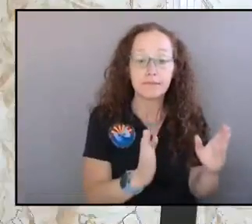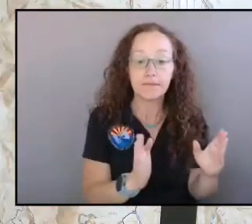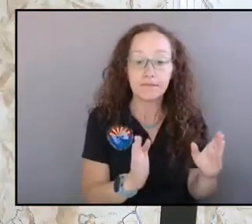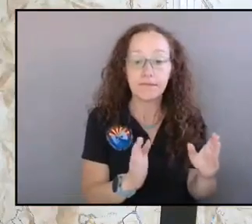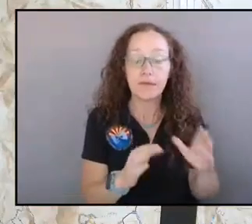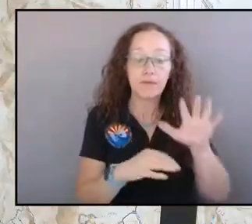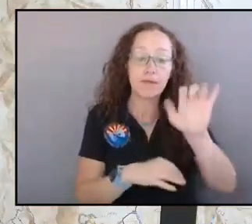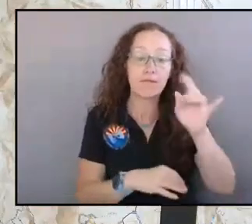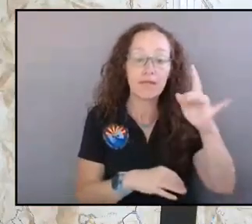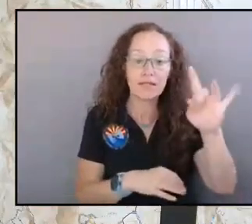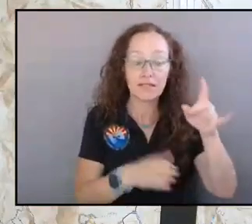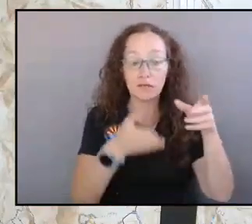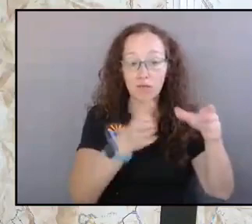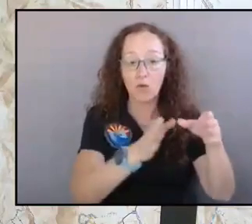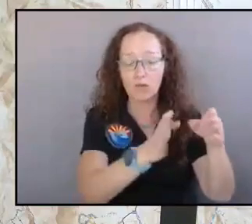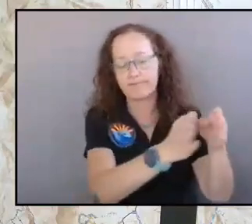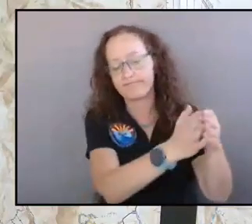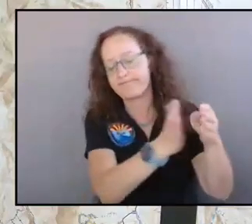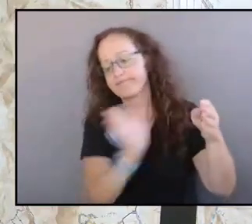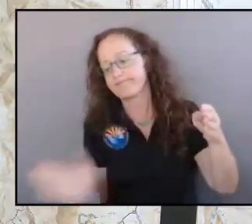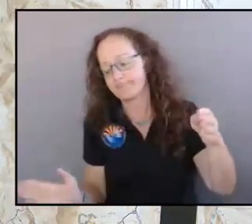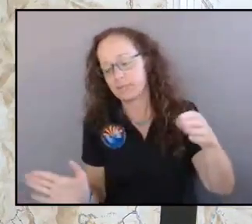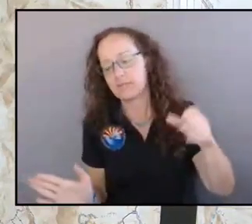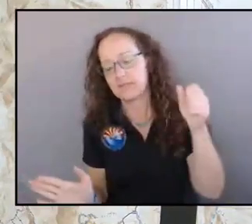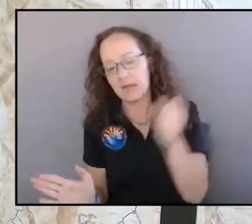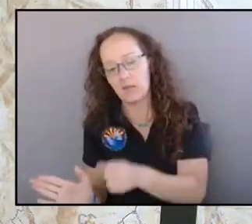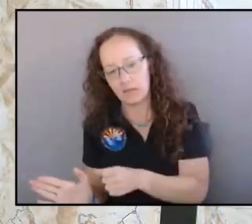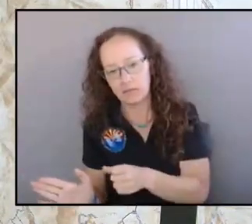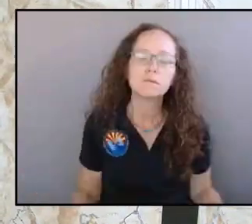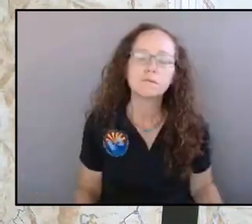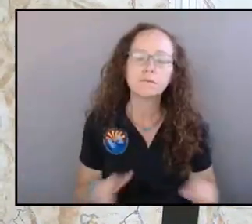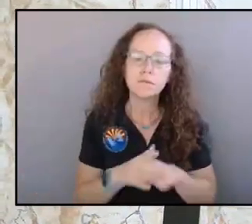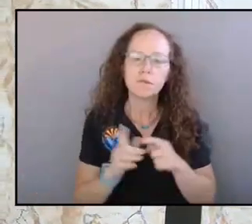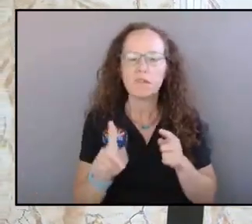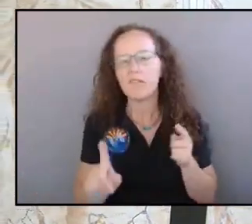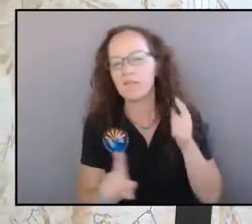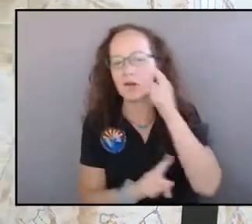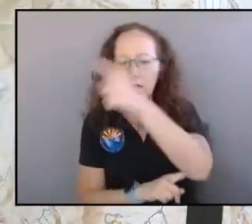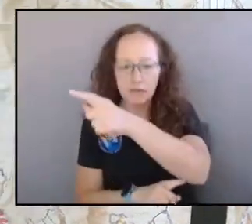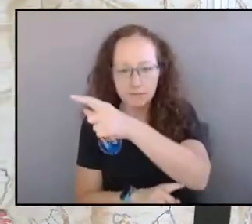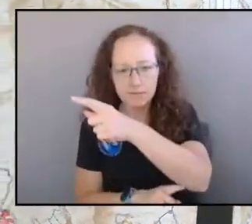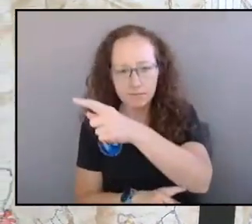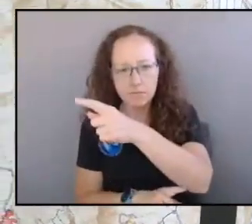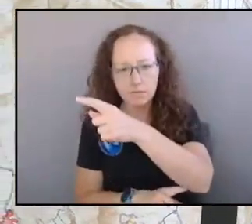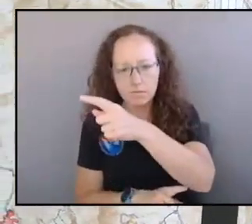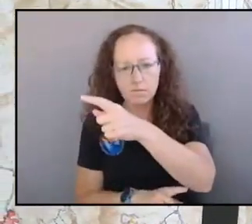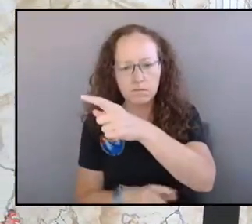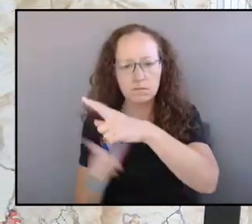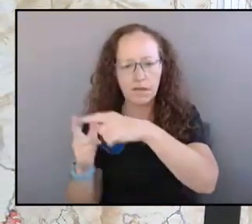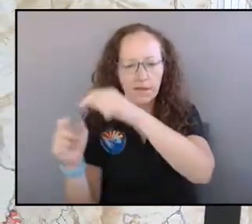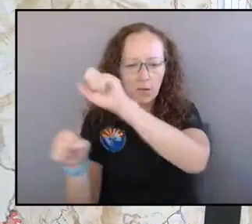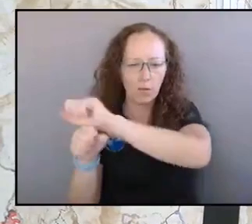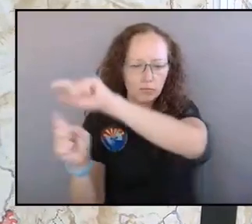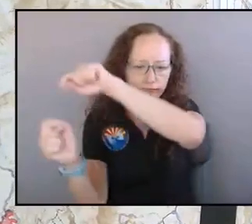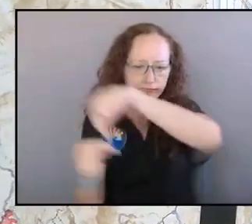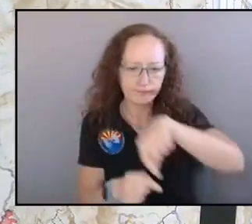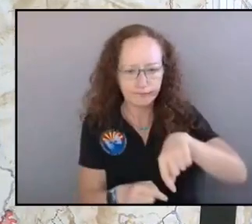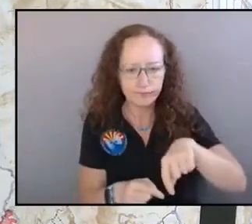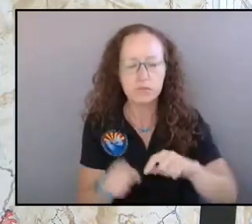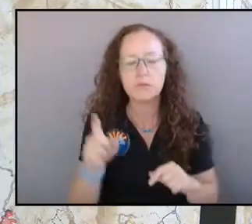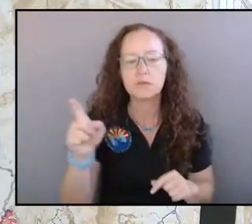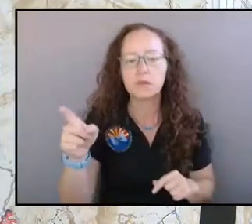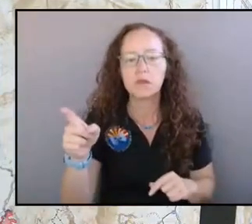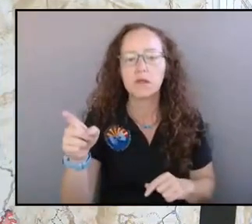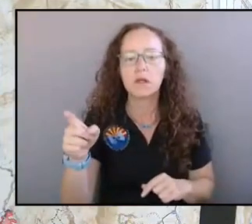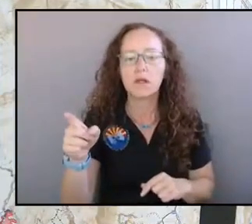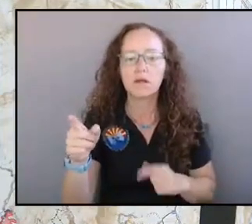So we'll start far out. It's kind of what I talked about yesterday or this morning. Road in here to Bear Mountain. We got dozers in here today, and they got